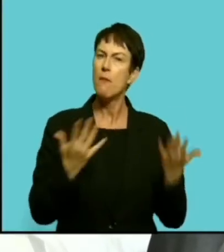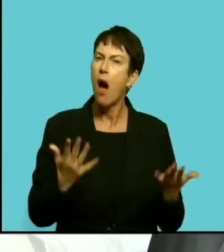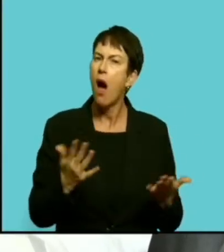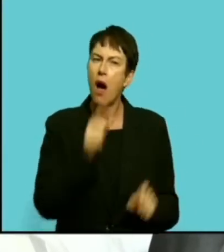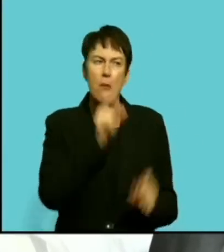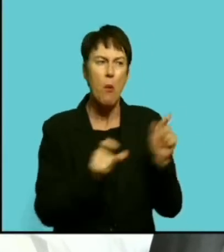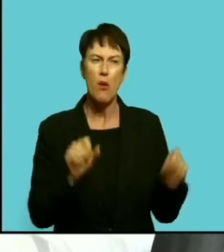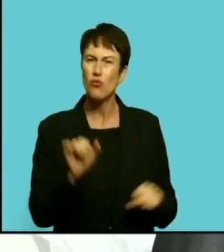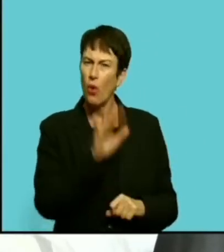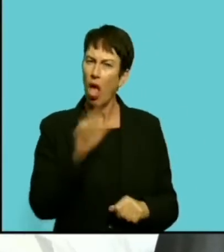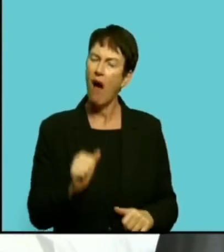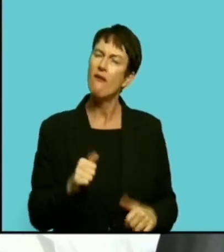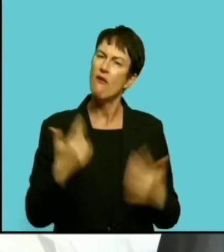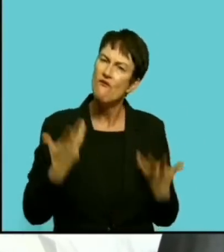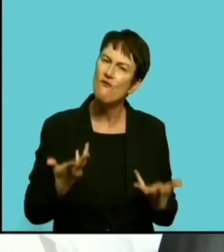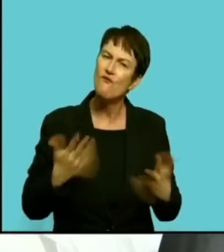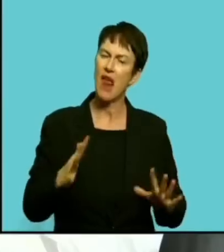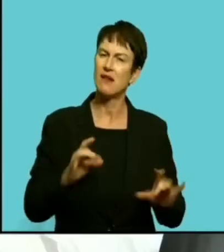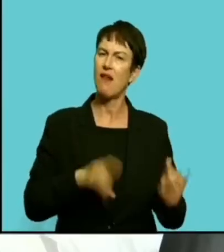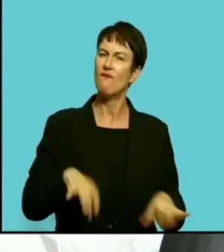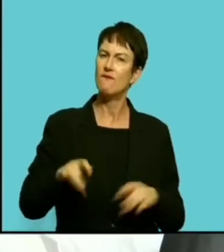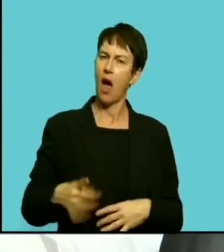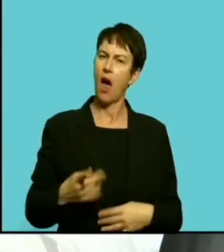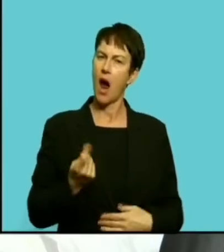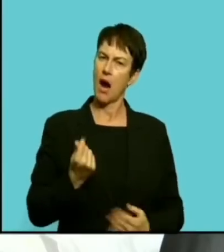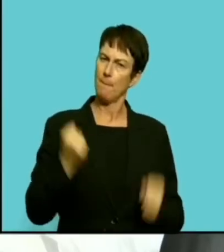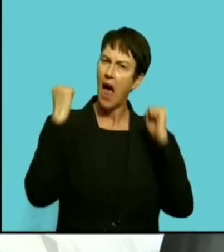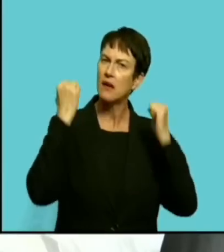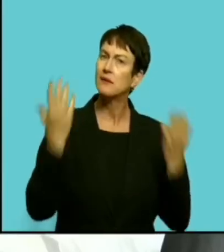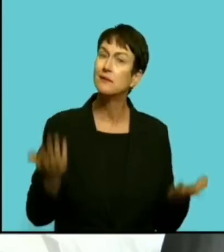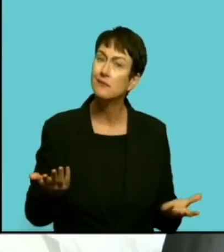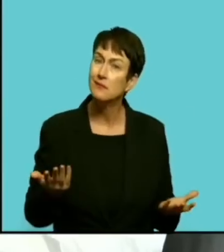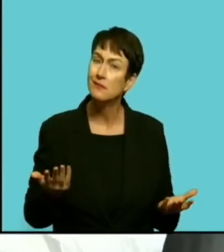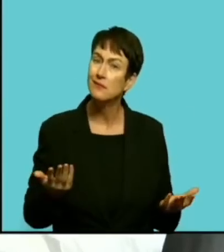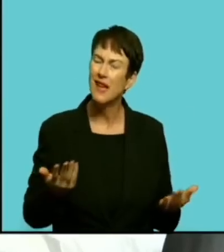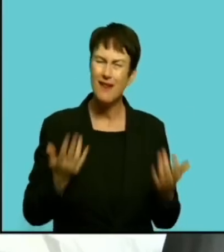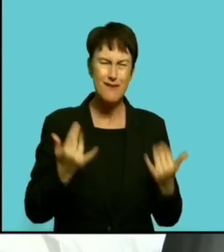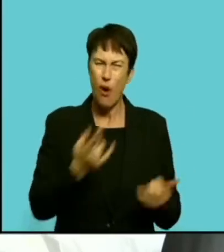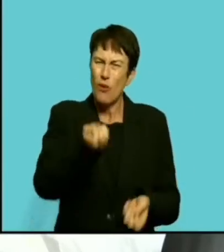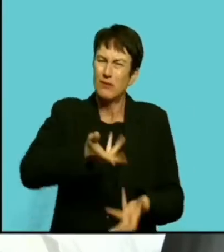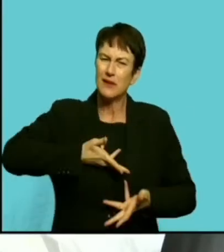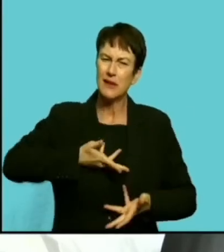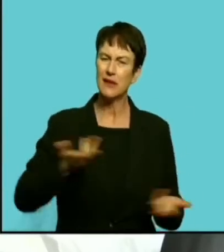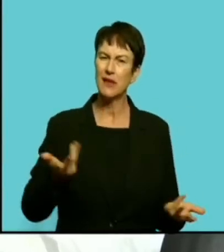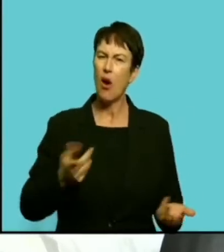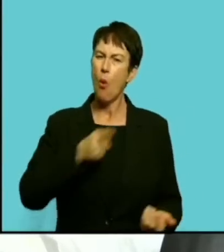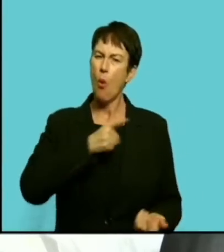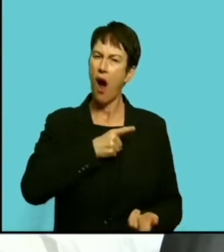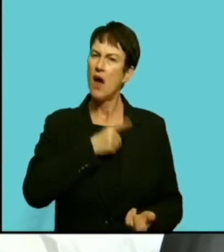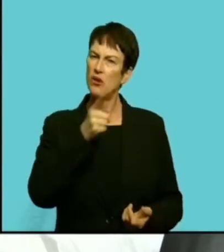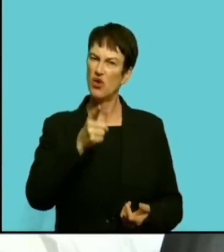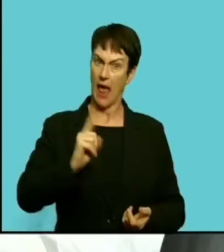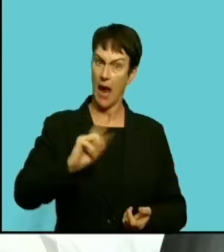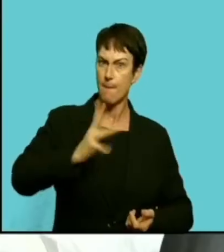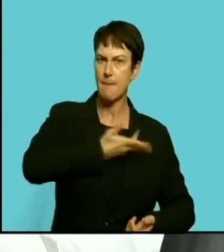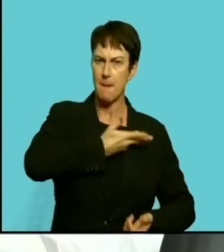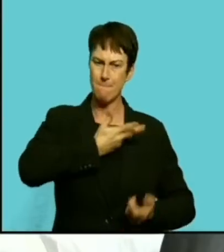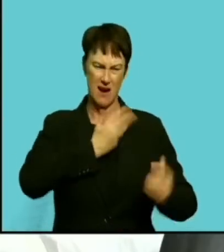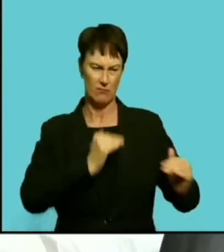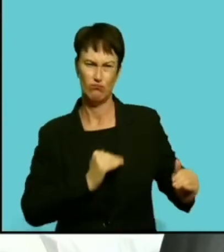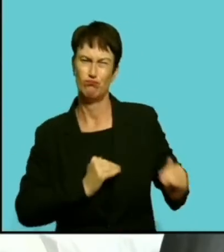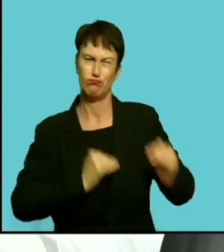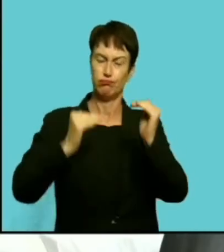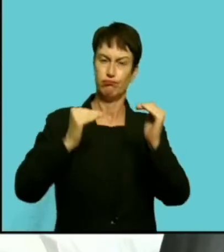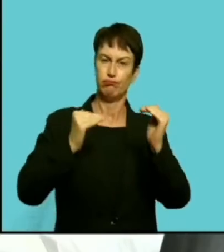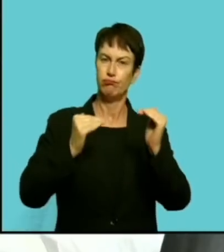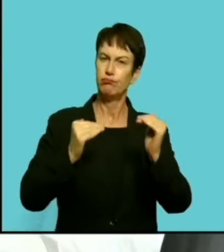strain? Can you let us in on the MPC's thinking when it comes to more hawkish stances adopted by developed market